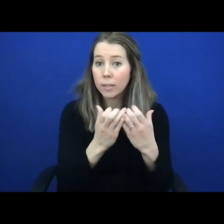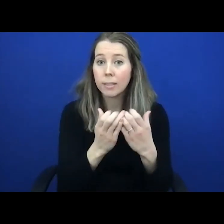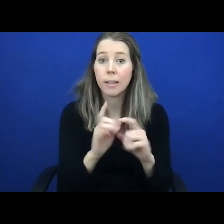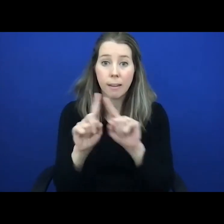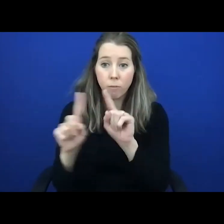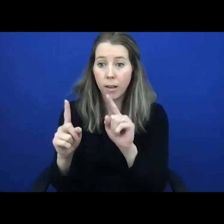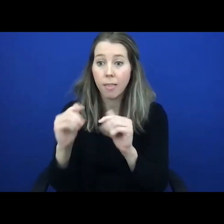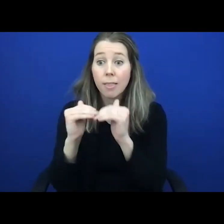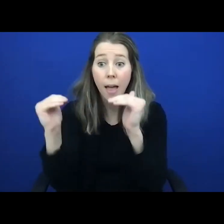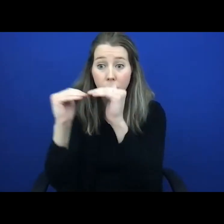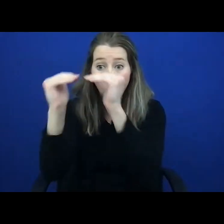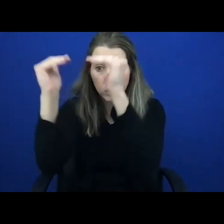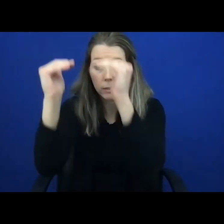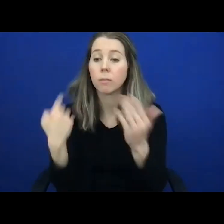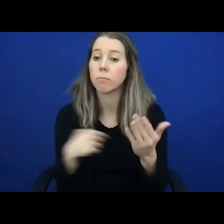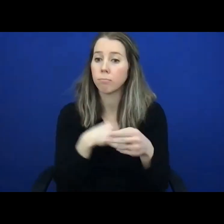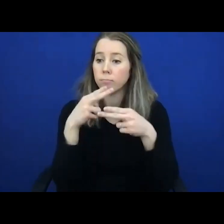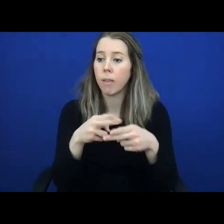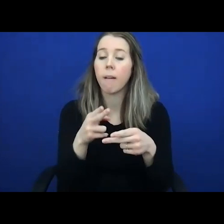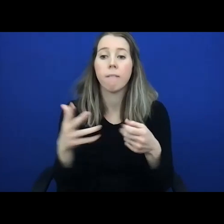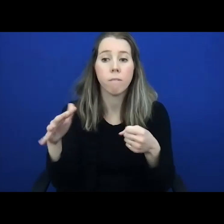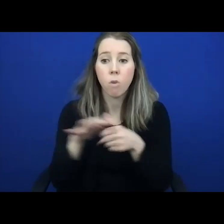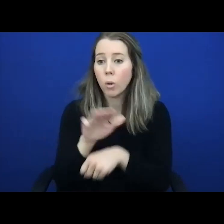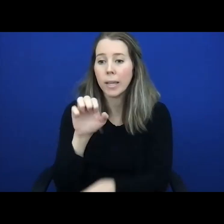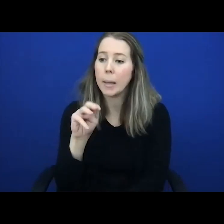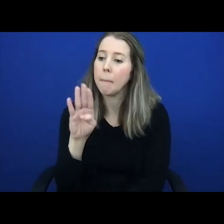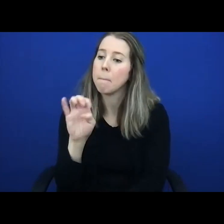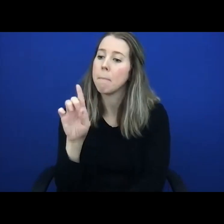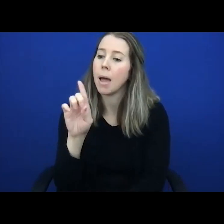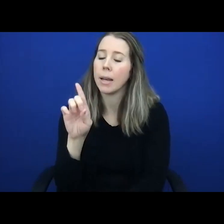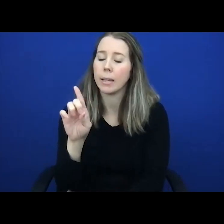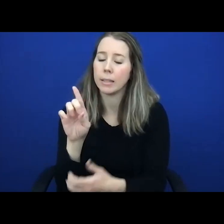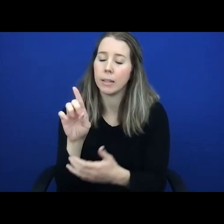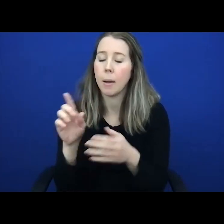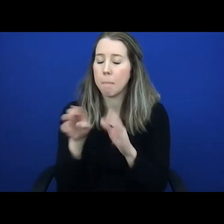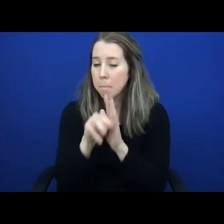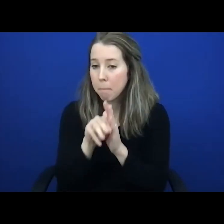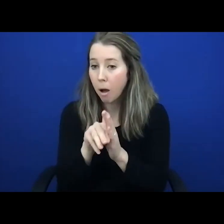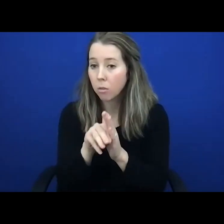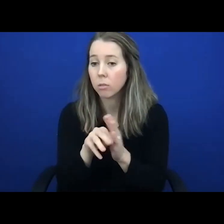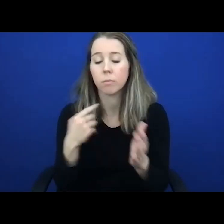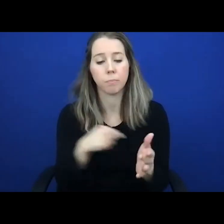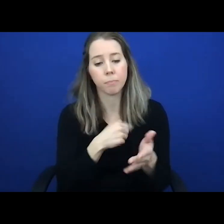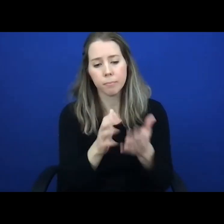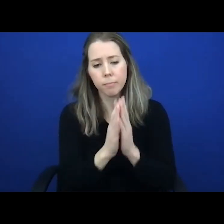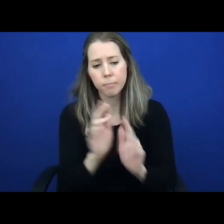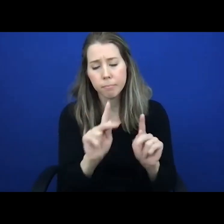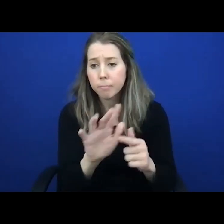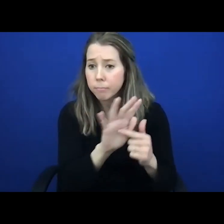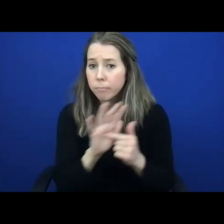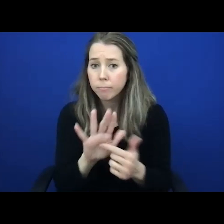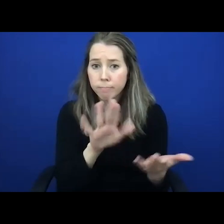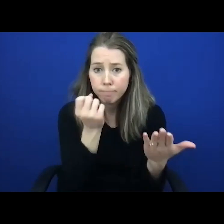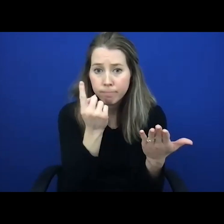of depth. So we call this a fully embedded model. And we're asking people to demonstrate competencies in